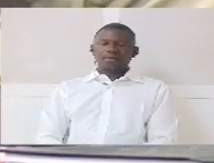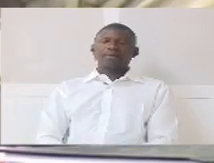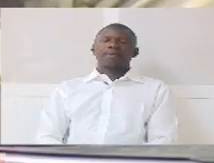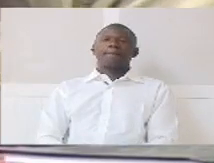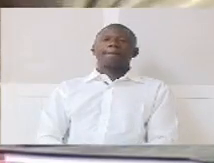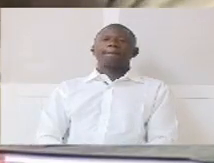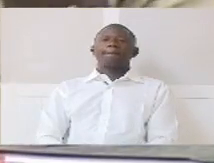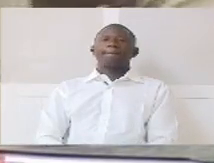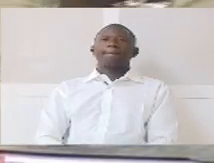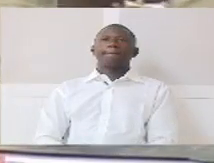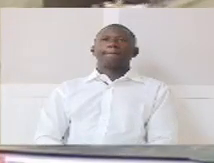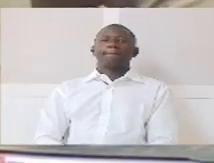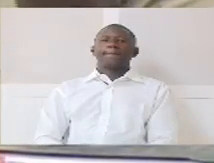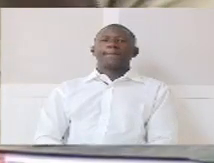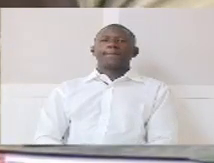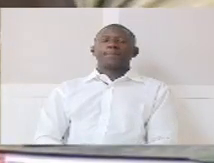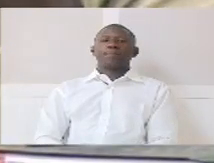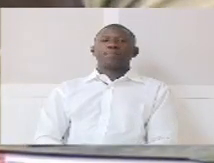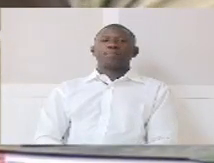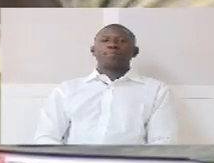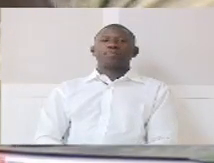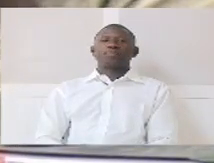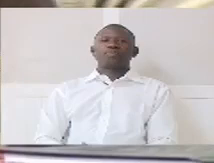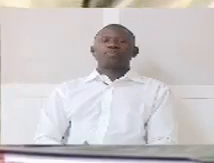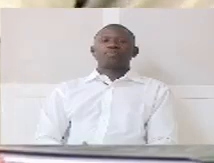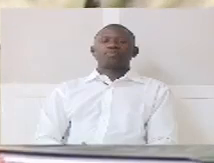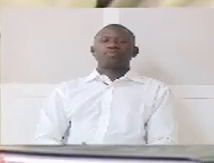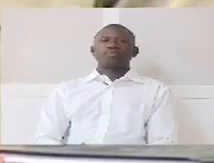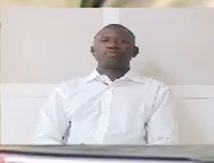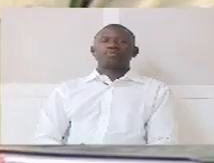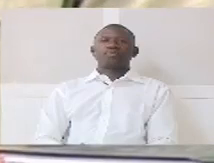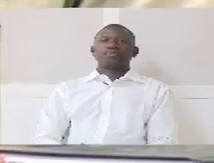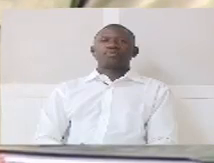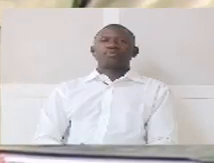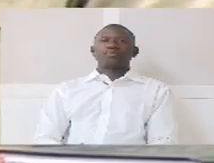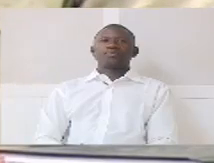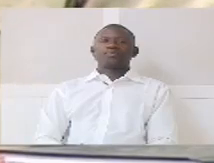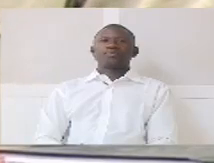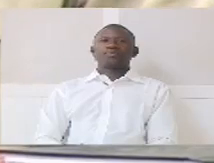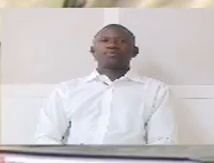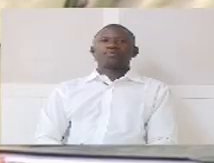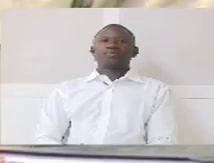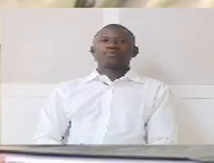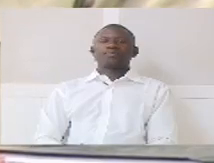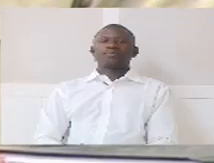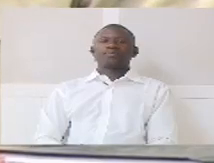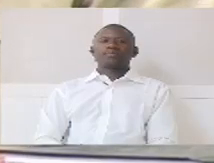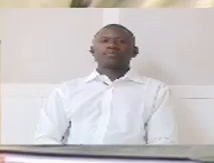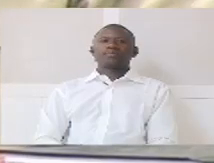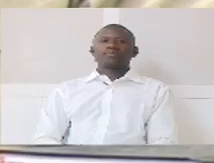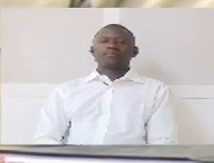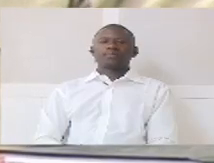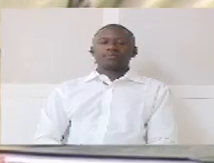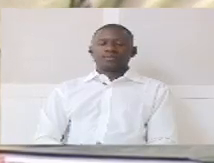le kasubungo kono je bang, selo kono je. Ah, unless ini sino yeta, but ni sino momo bita kamureka